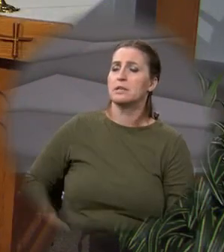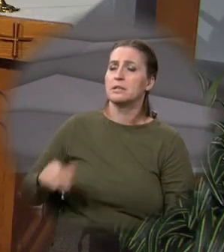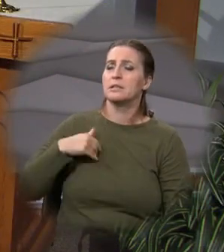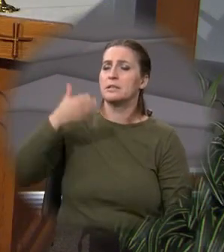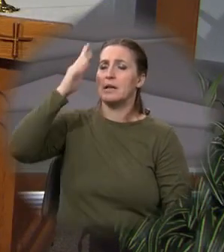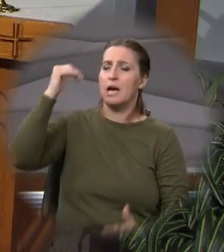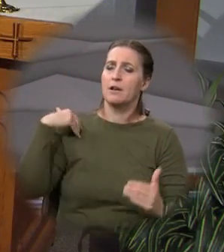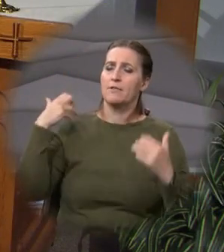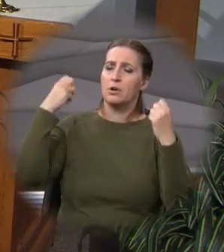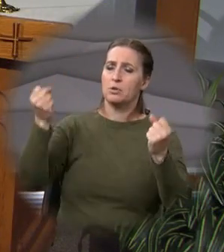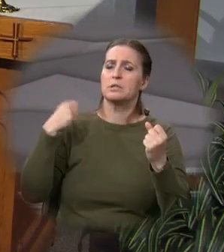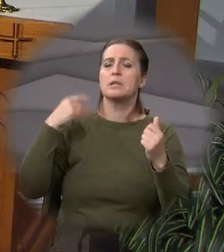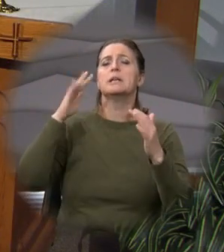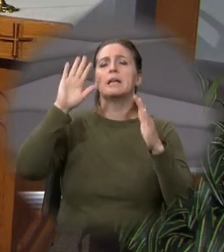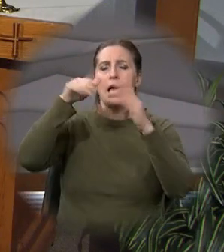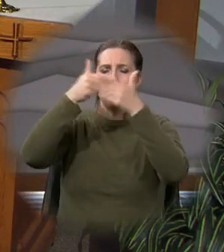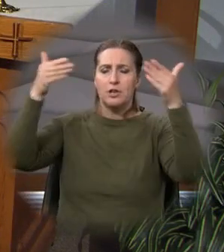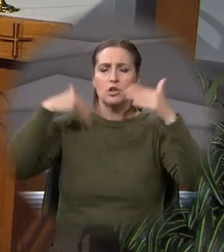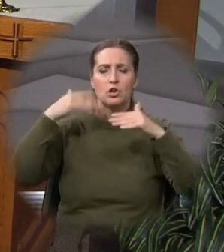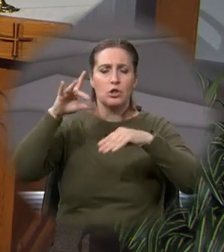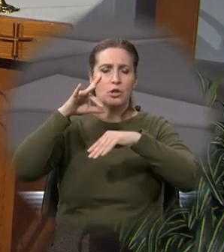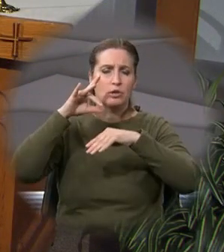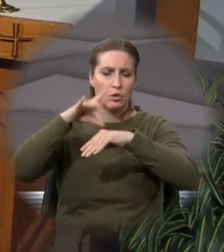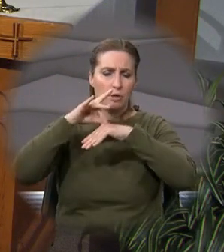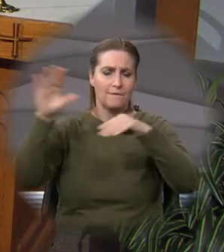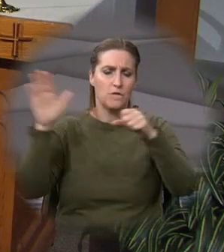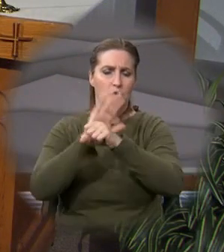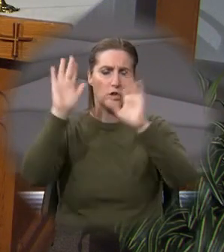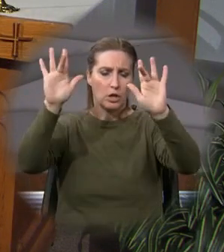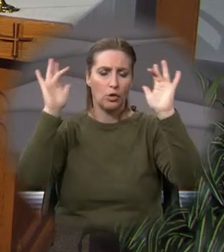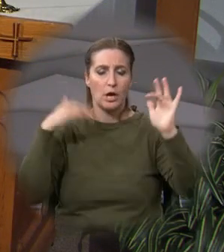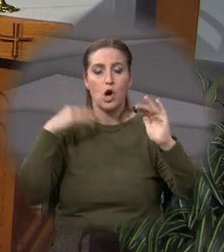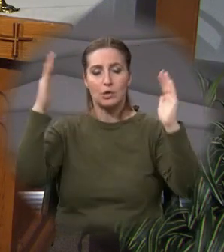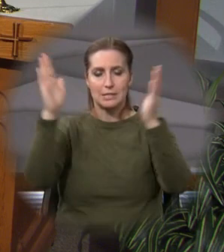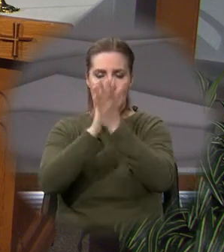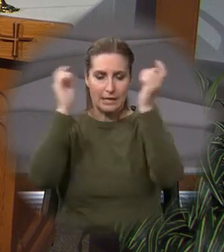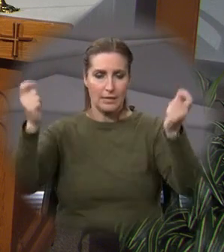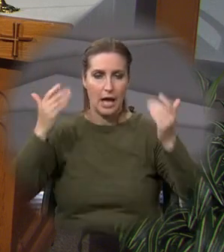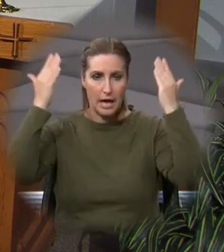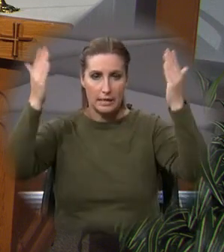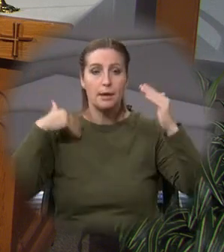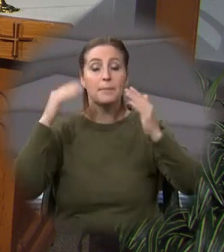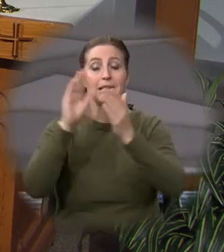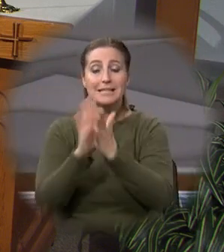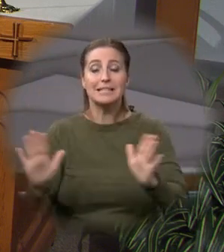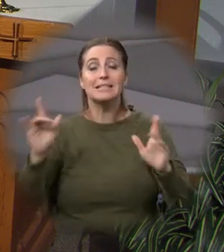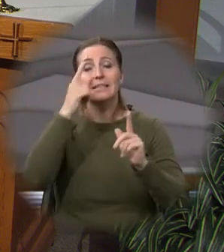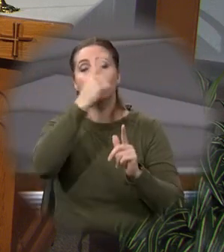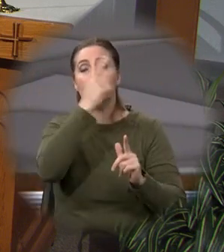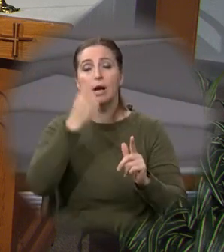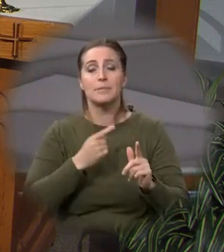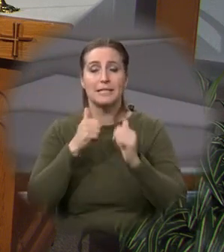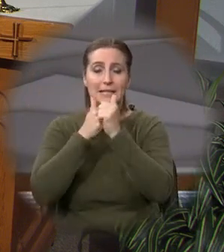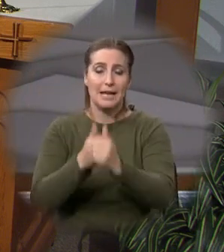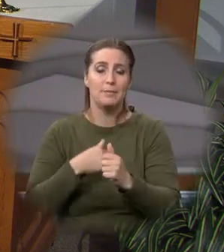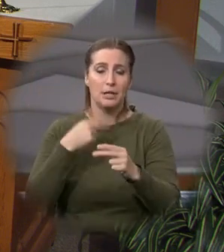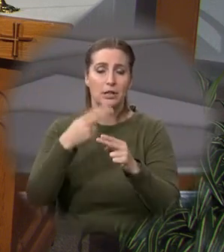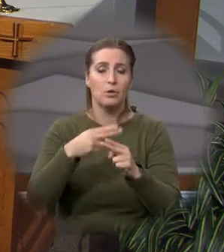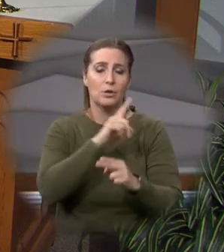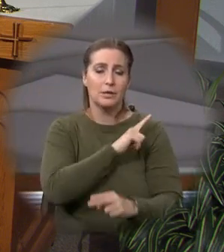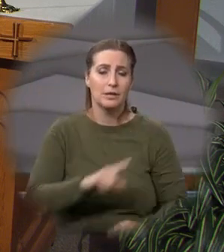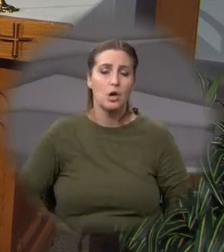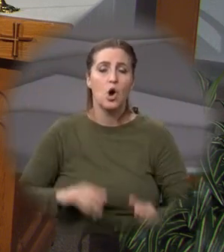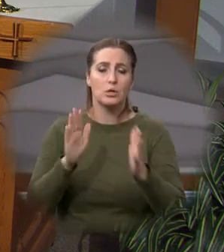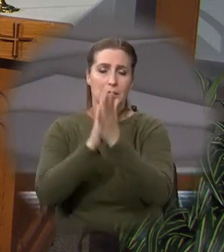Lord, God of hosts, heaven and earth are full of your glory. Hosanna in the highest. Blessed is he who comes in the name